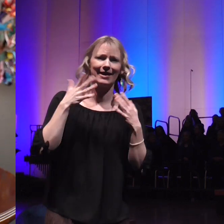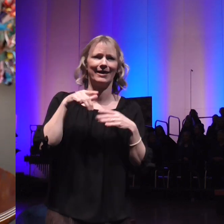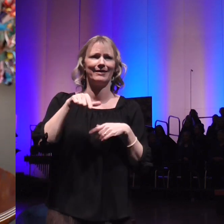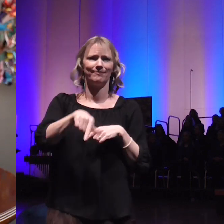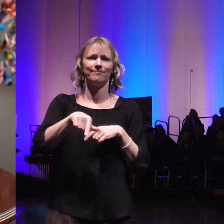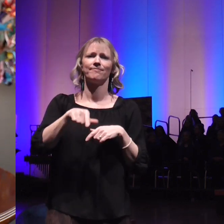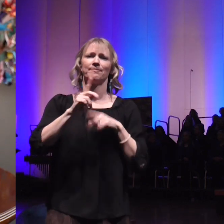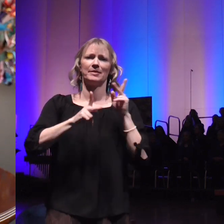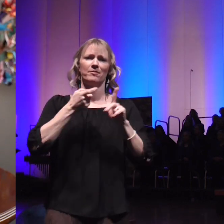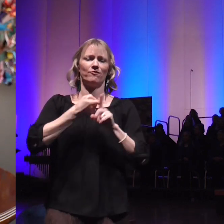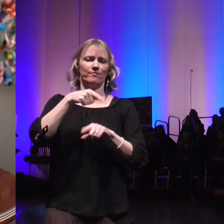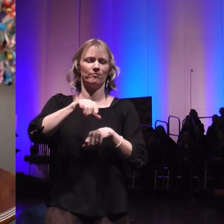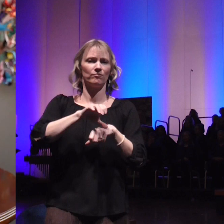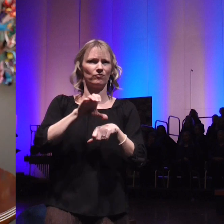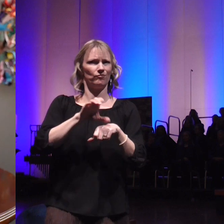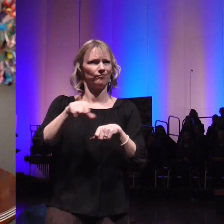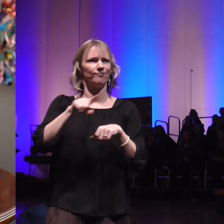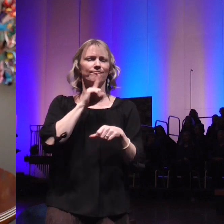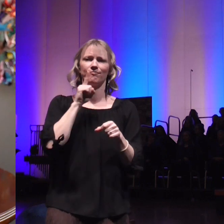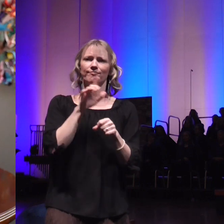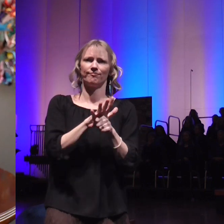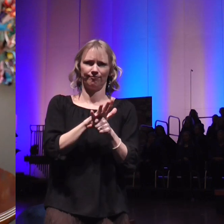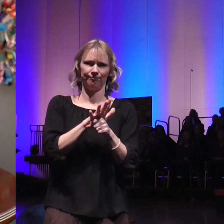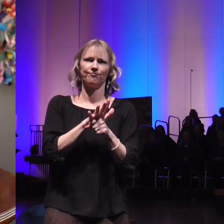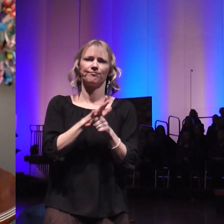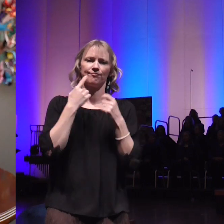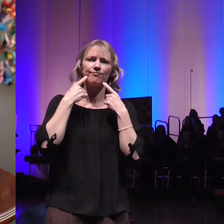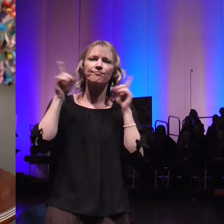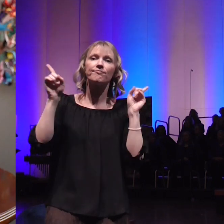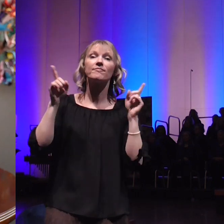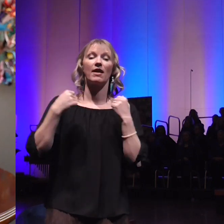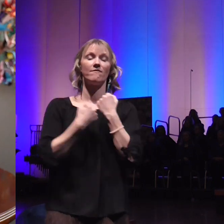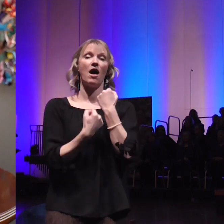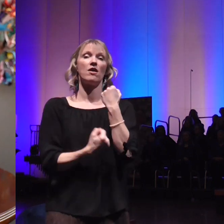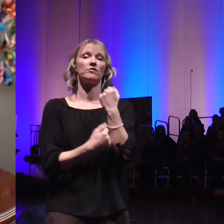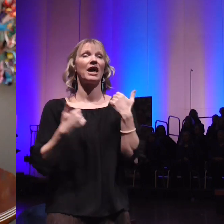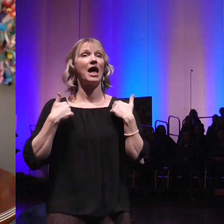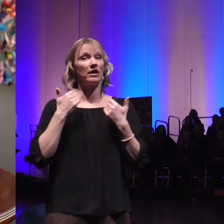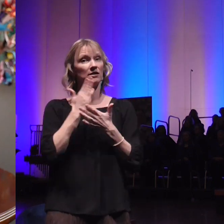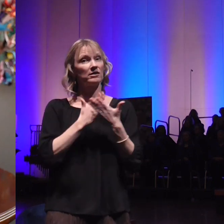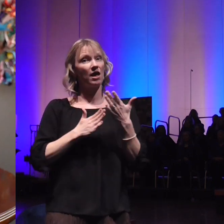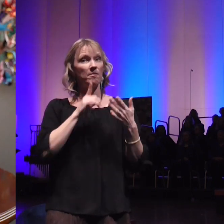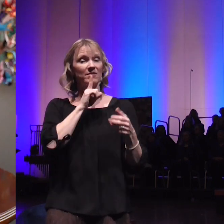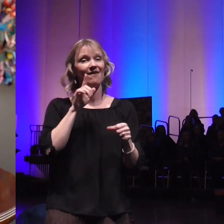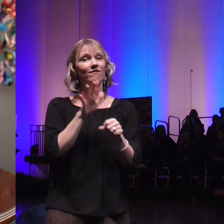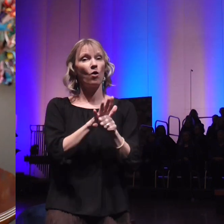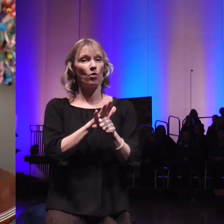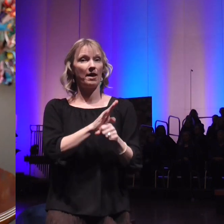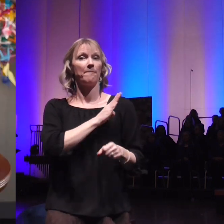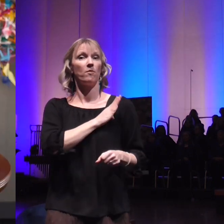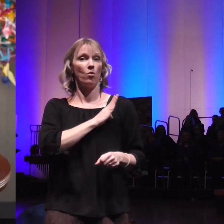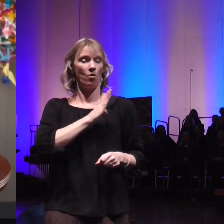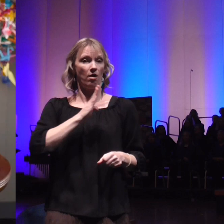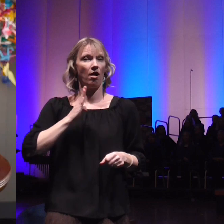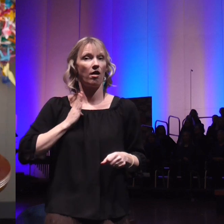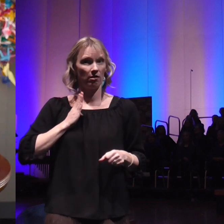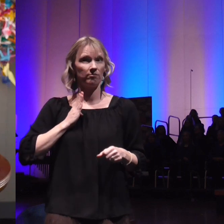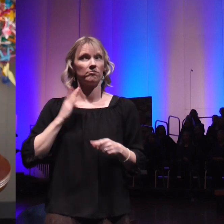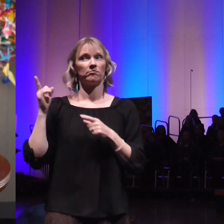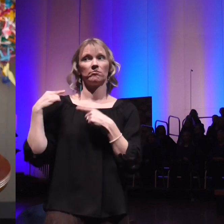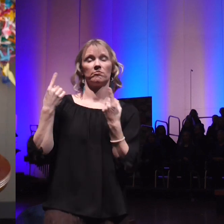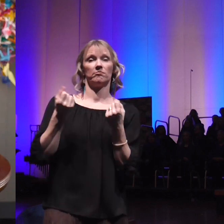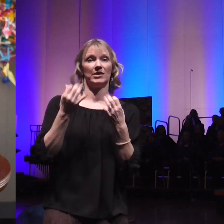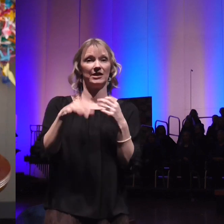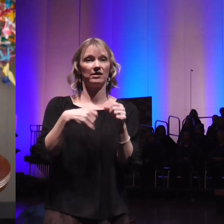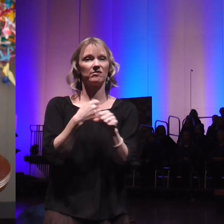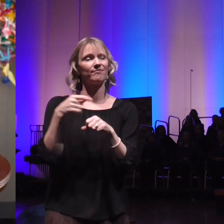Highers have accomplished. The foundation has had some very devoted board members over many years, and they